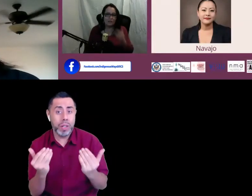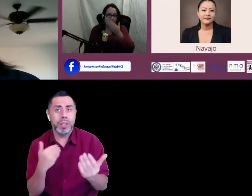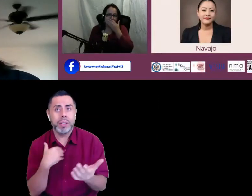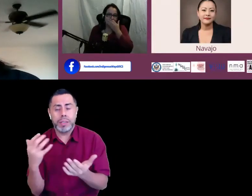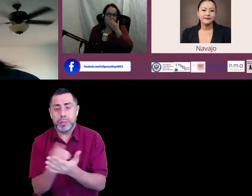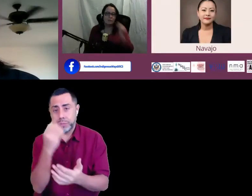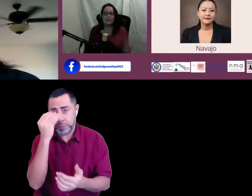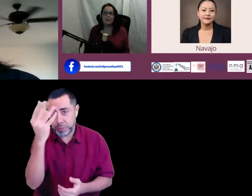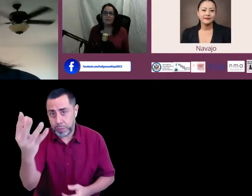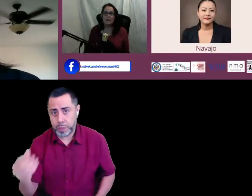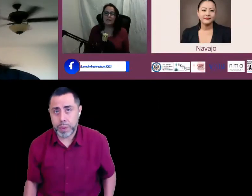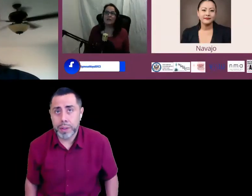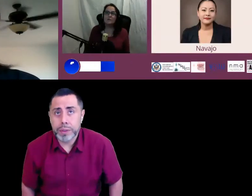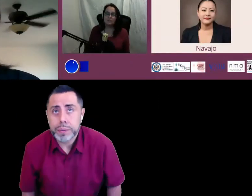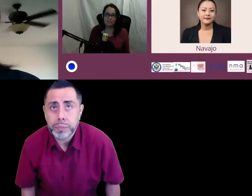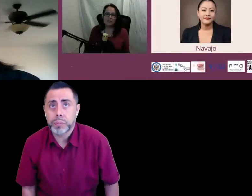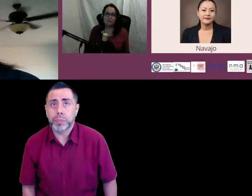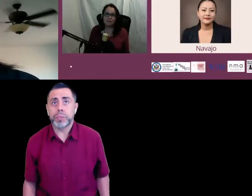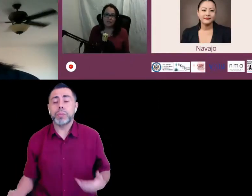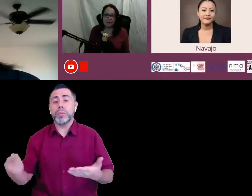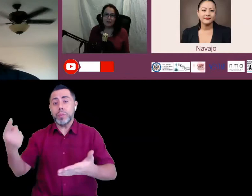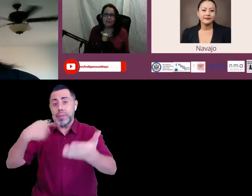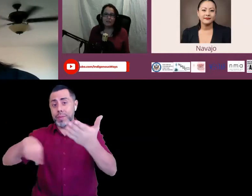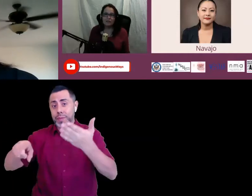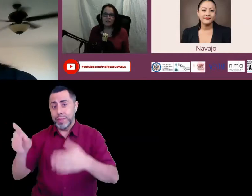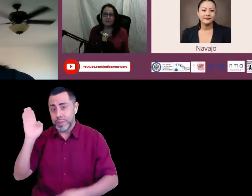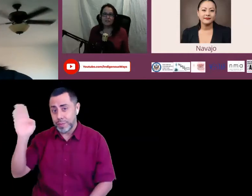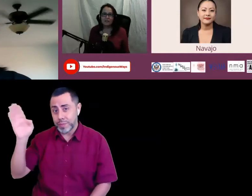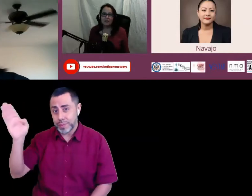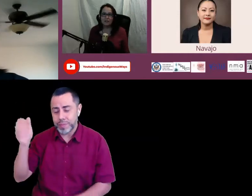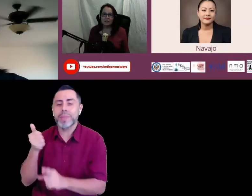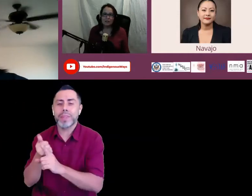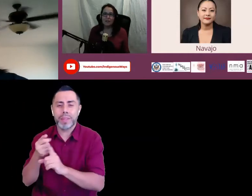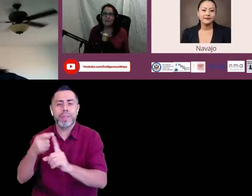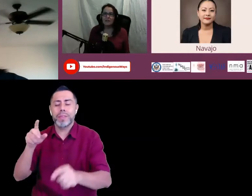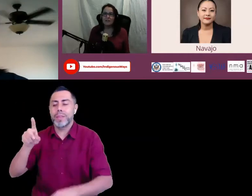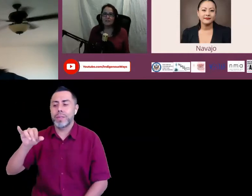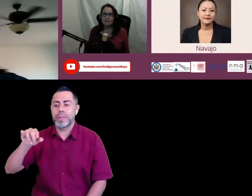week we have a presenter from Dene College. Her name's LaTanya Thin,